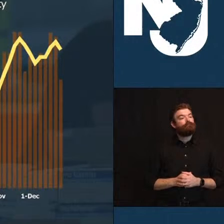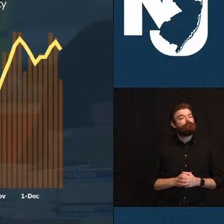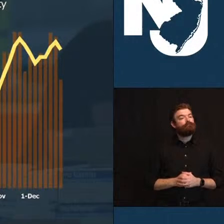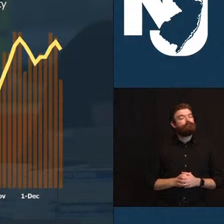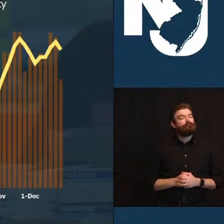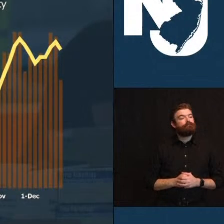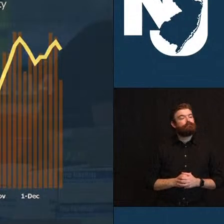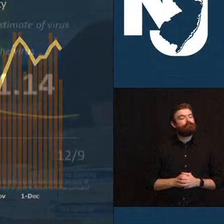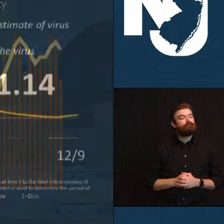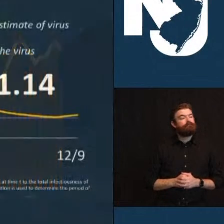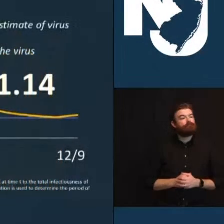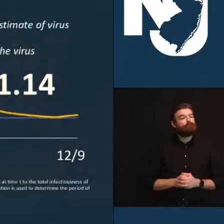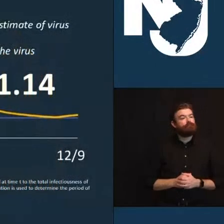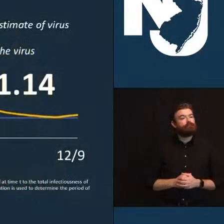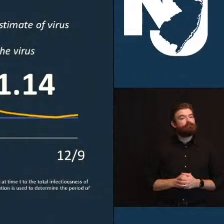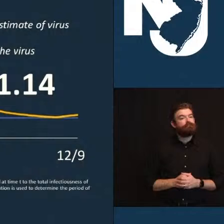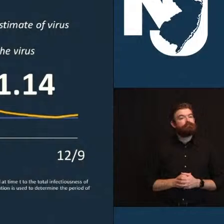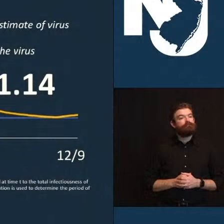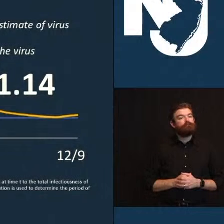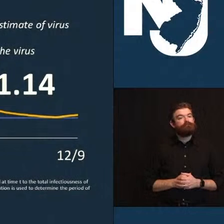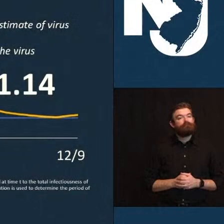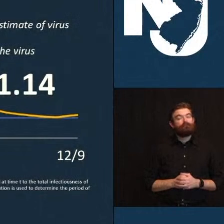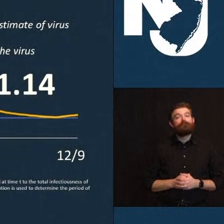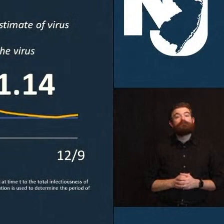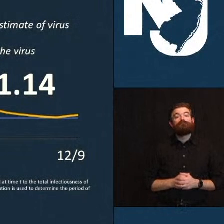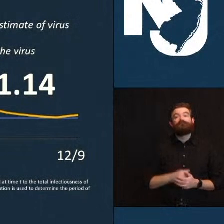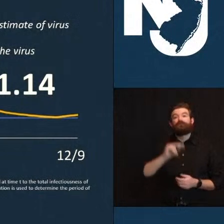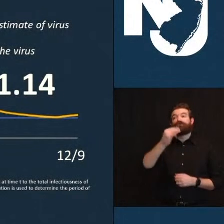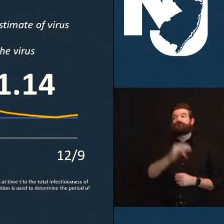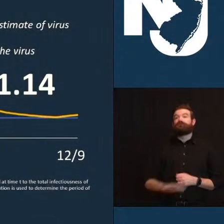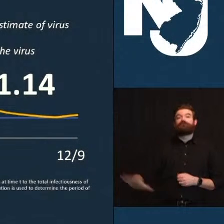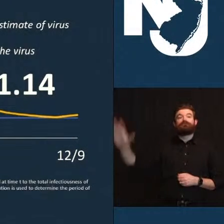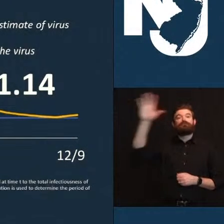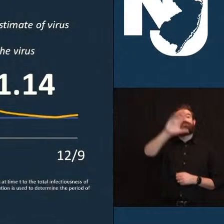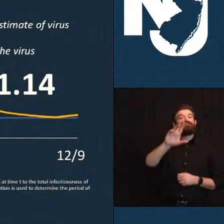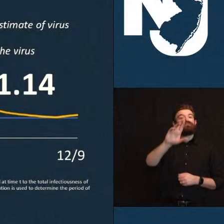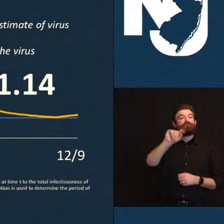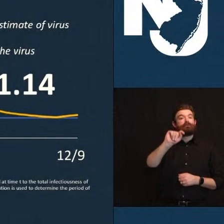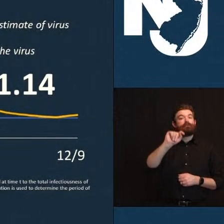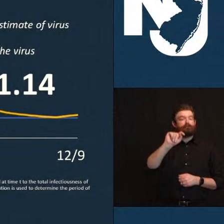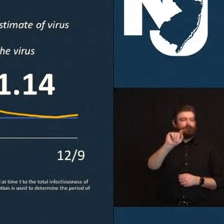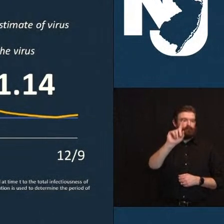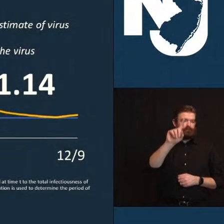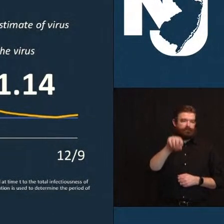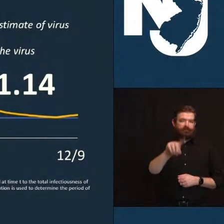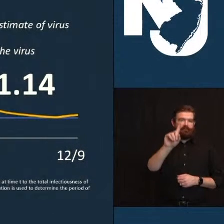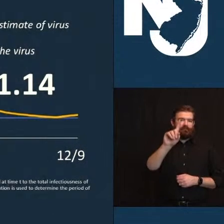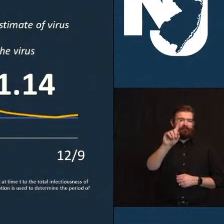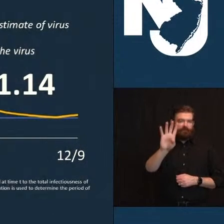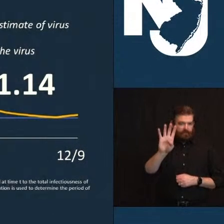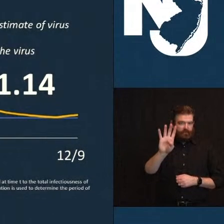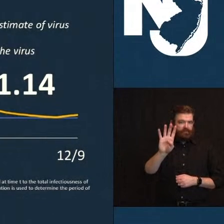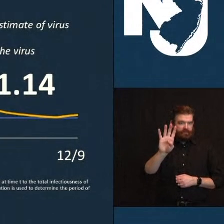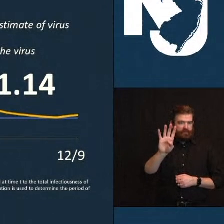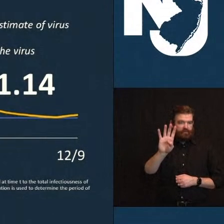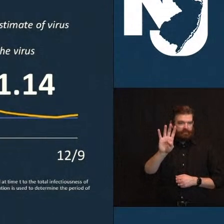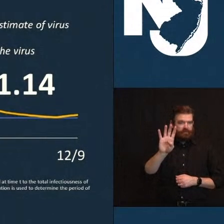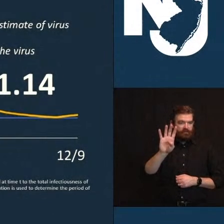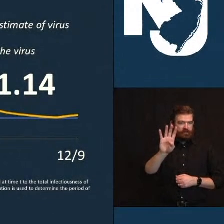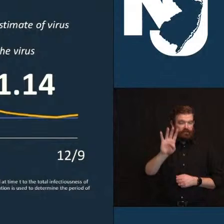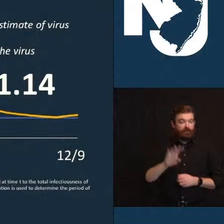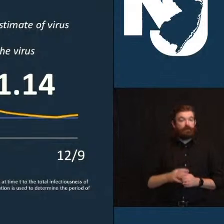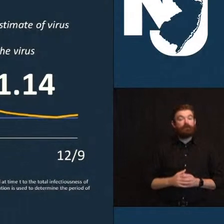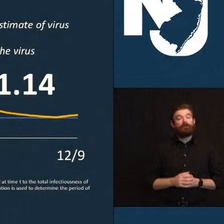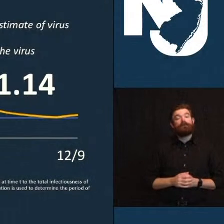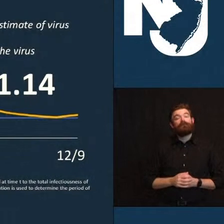9.95%. The statewide rate of transmission for today is 1.14, and we now see the increases that we had predicted, Judy,